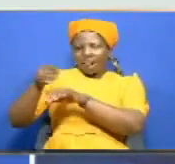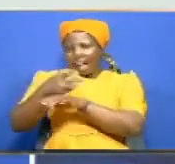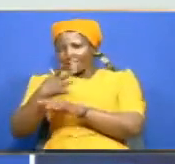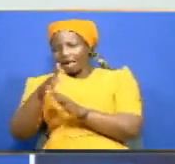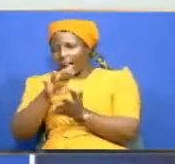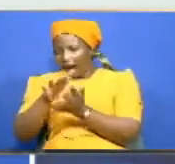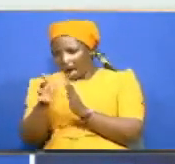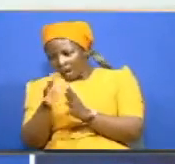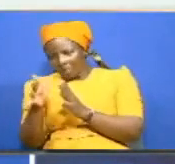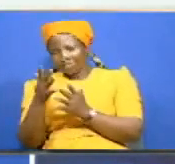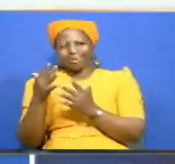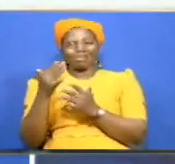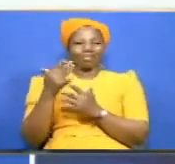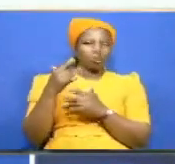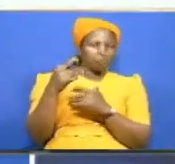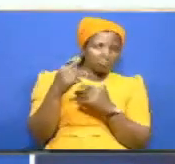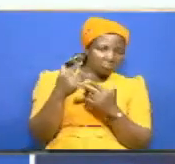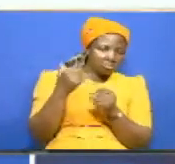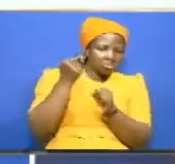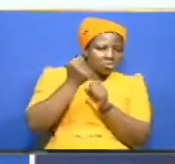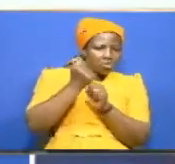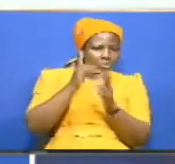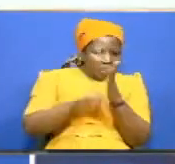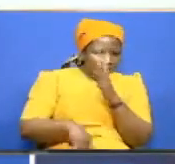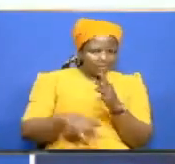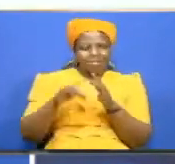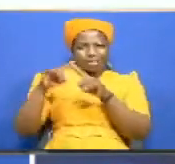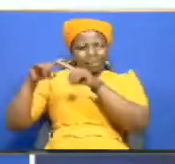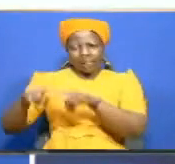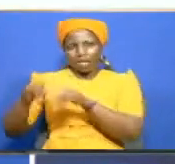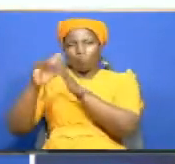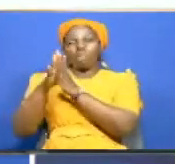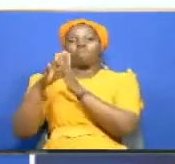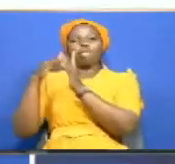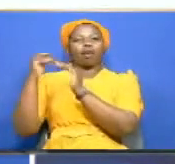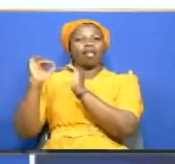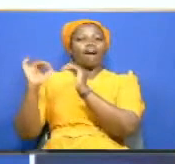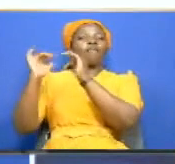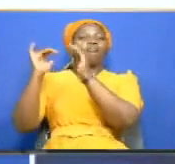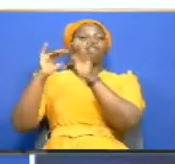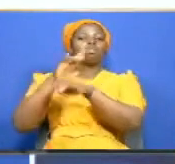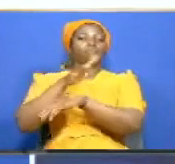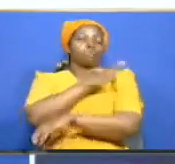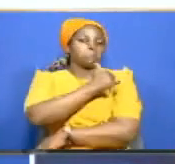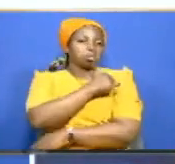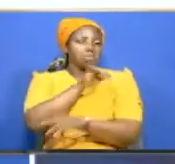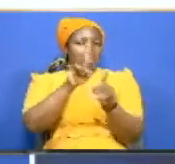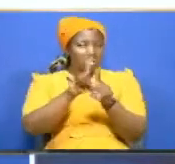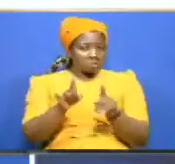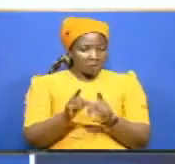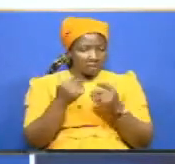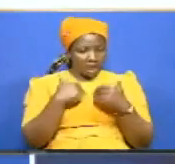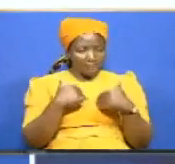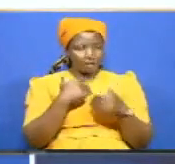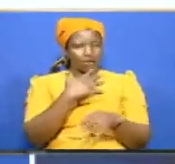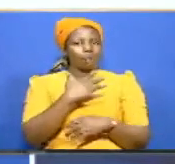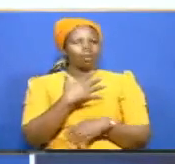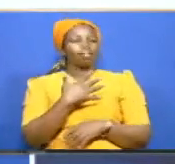it, depending on the level of the hospital. We also have the building of the human